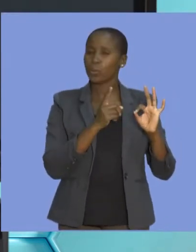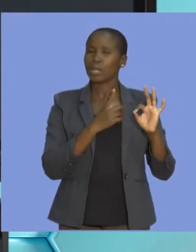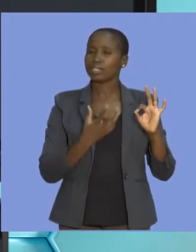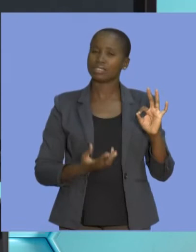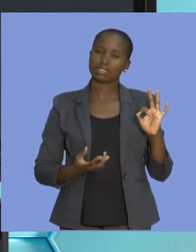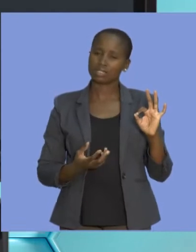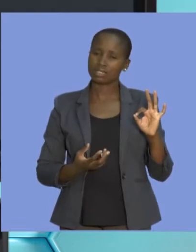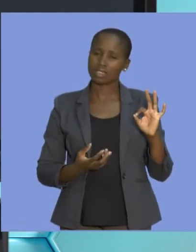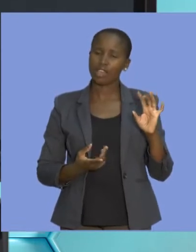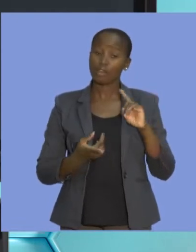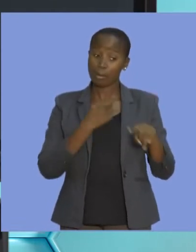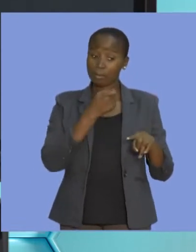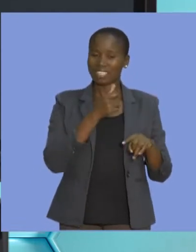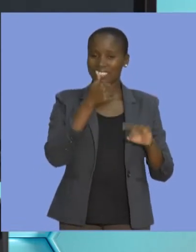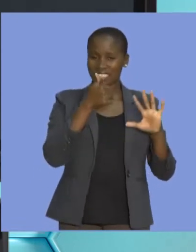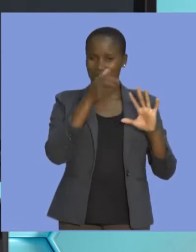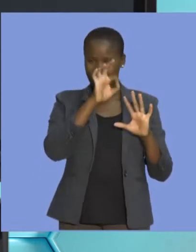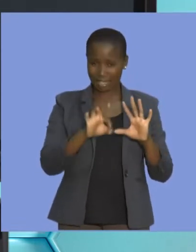the 6%?